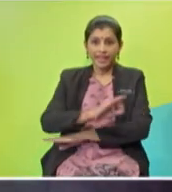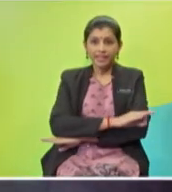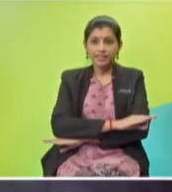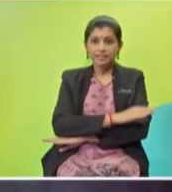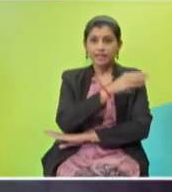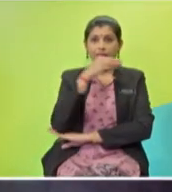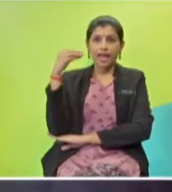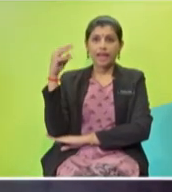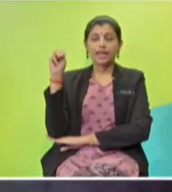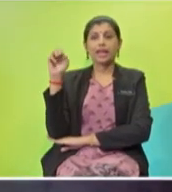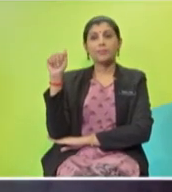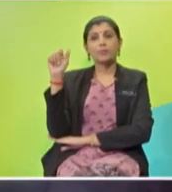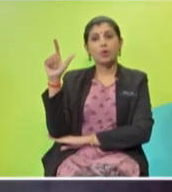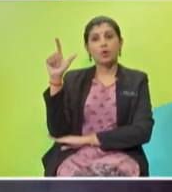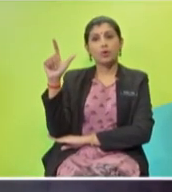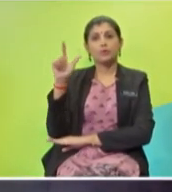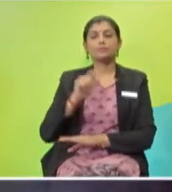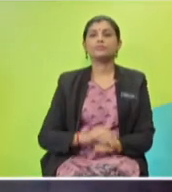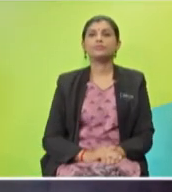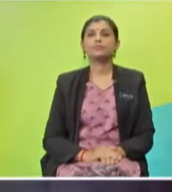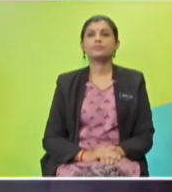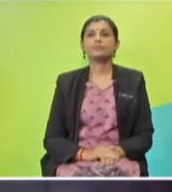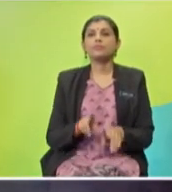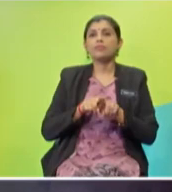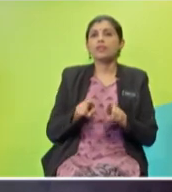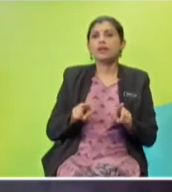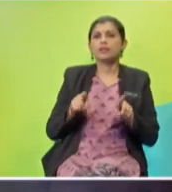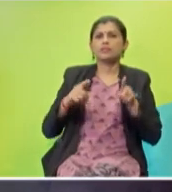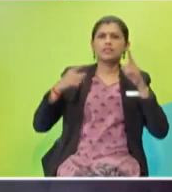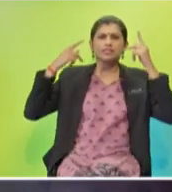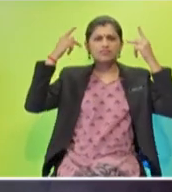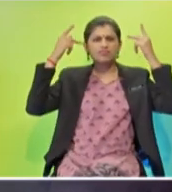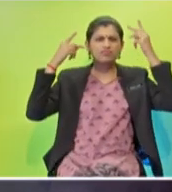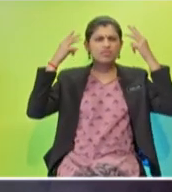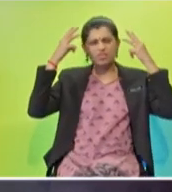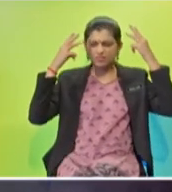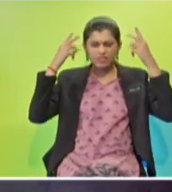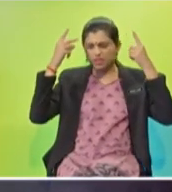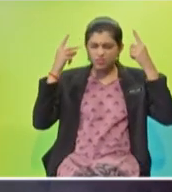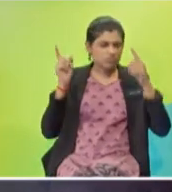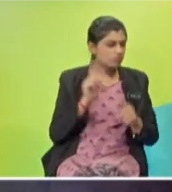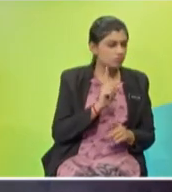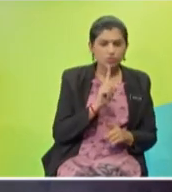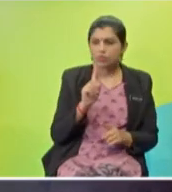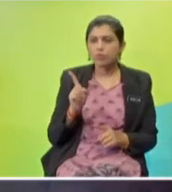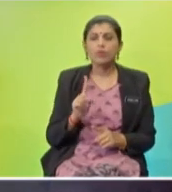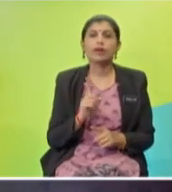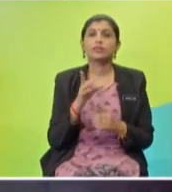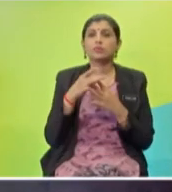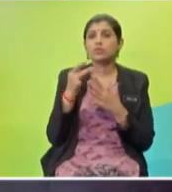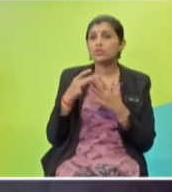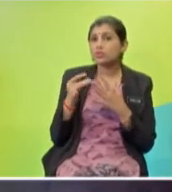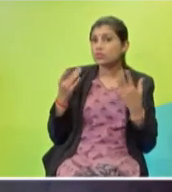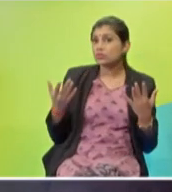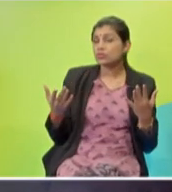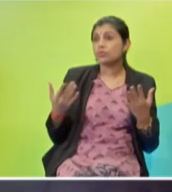and also to the mall. But she's confused. Which type of clothes should she choose? Okay.